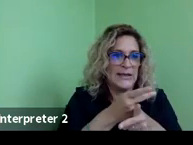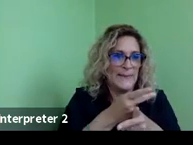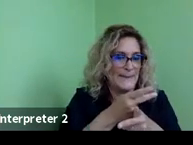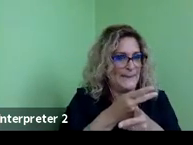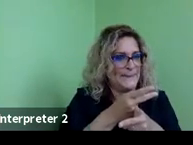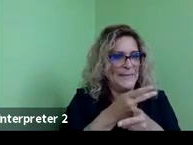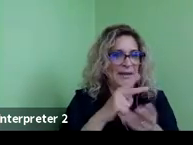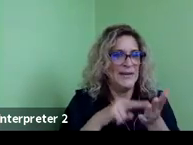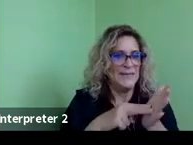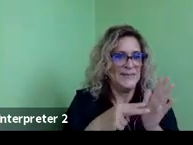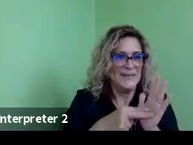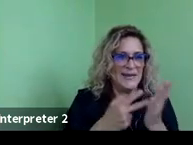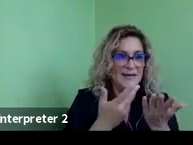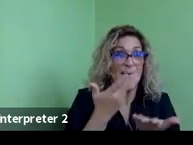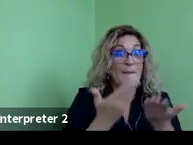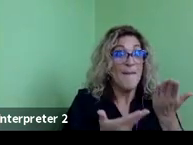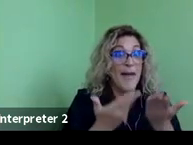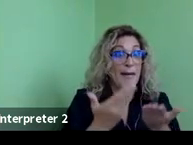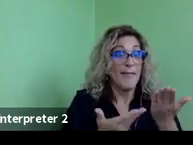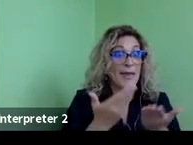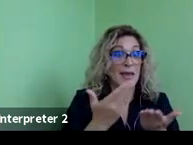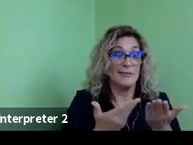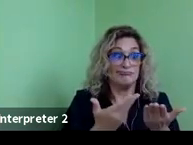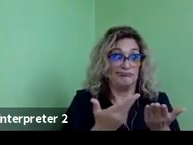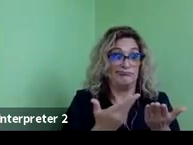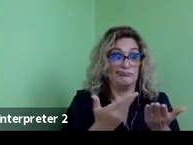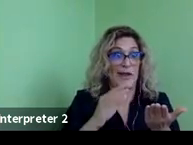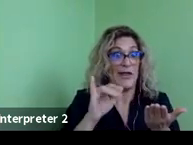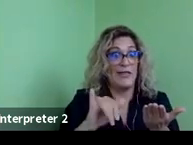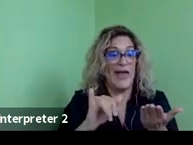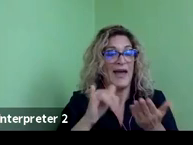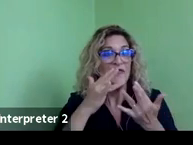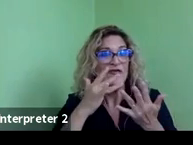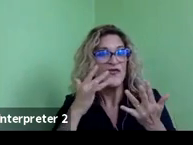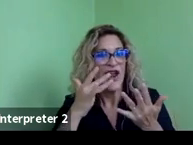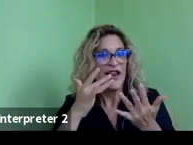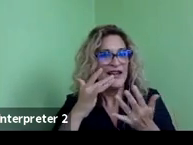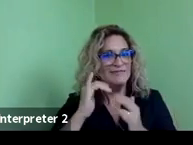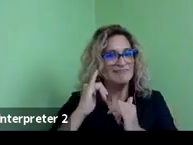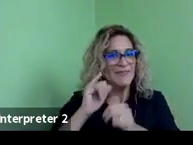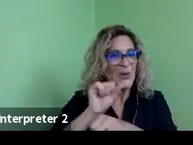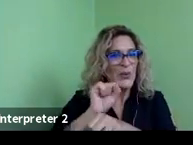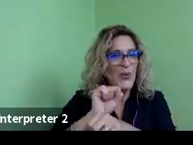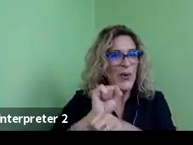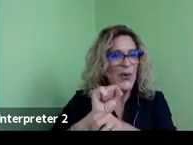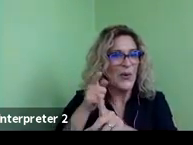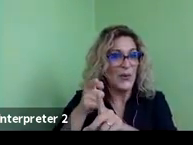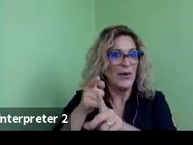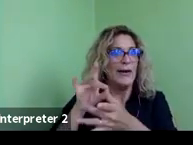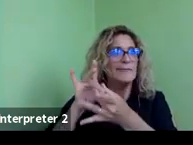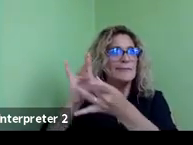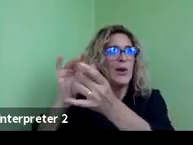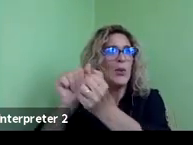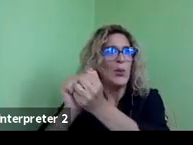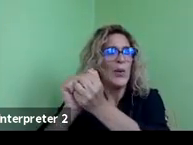There may be a connection between the abusive partner and that friendly colleague from a different program, or that nice board